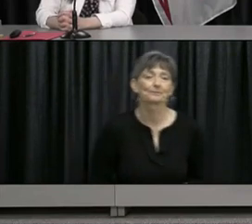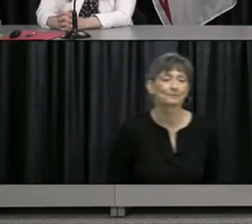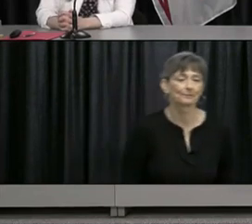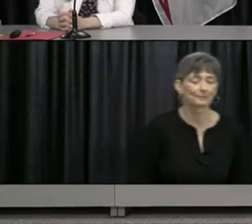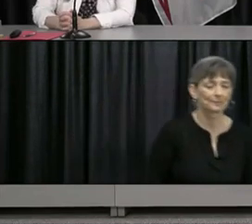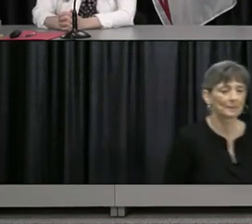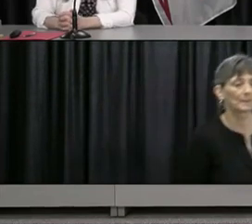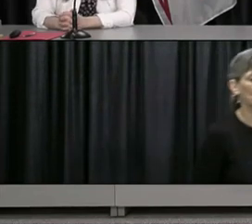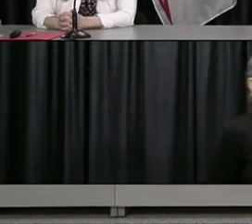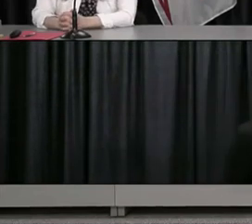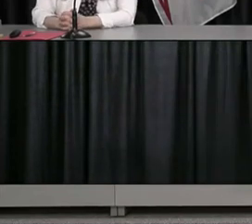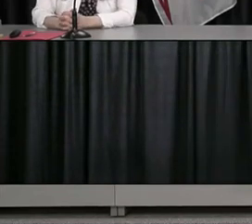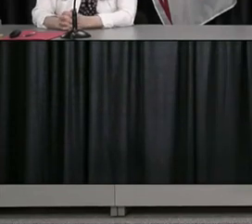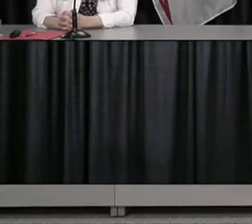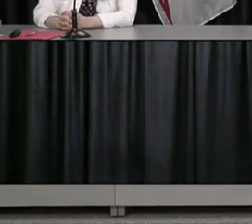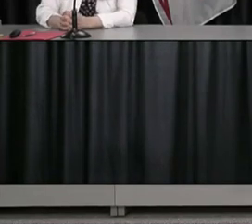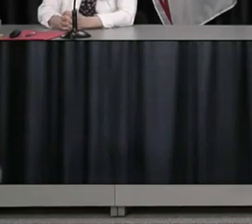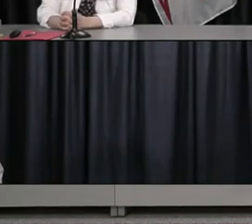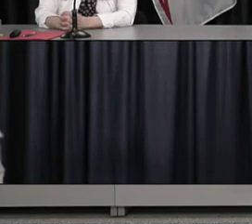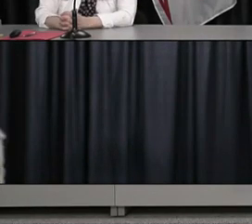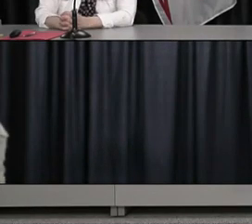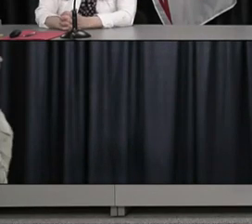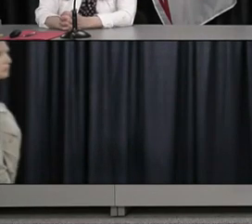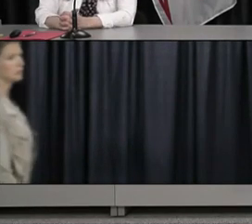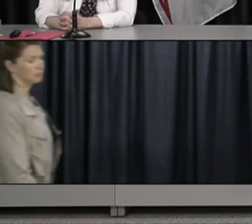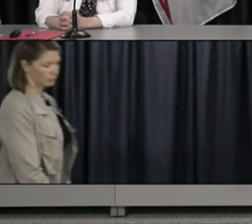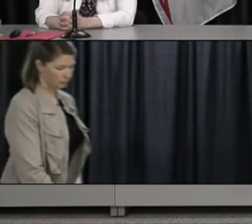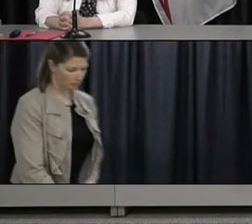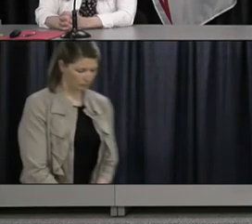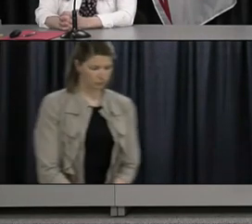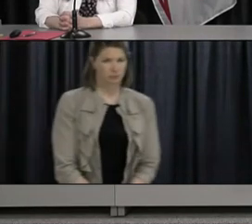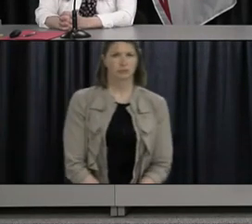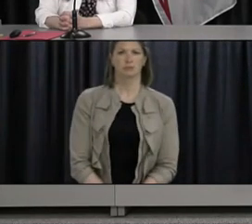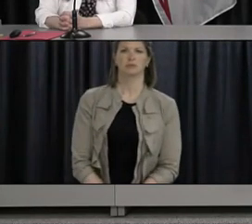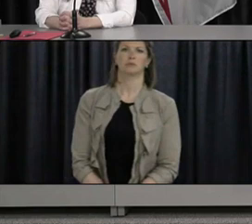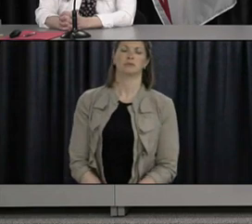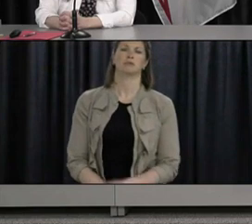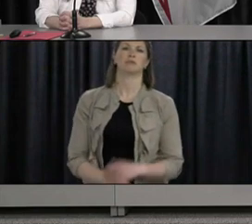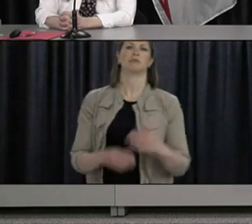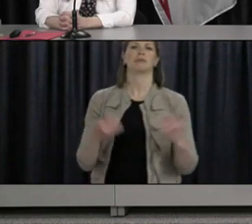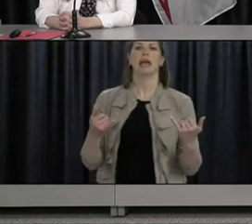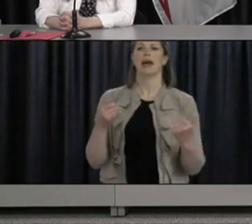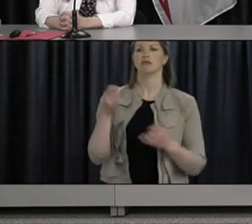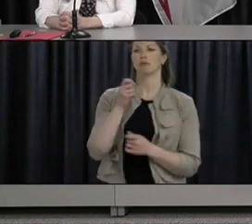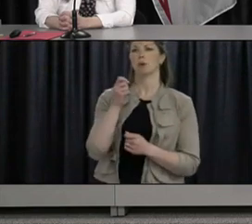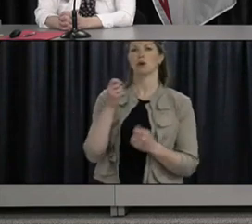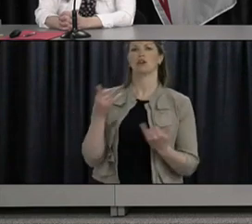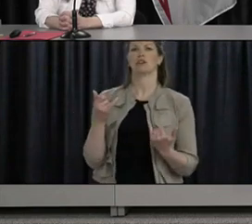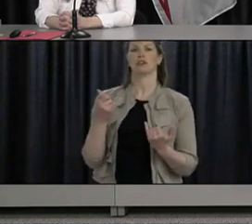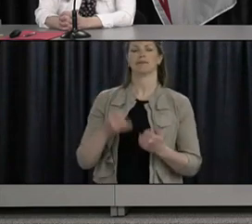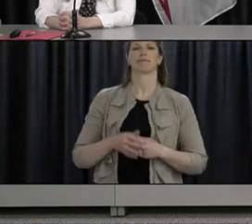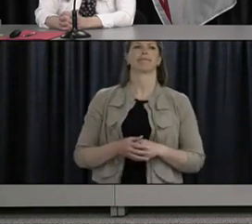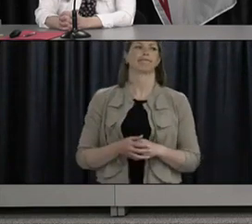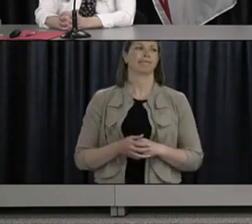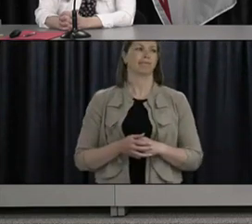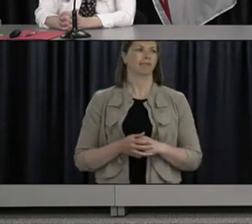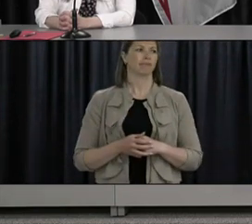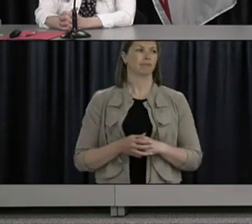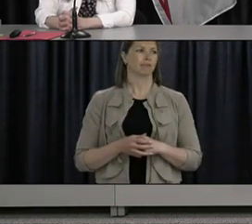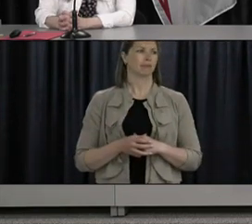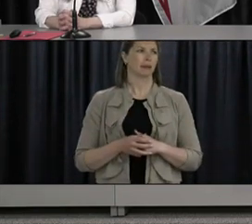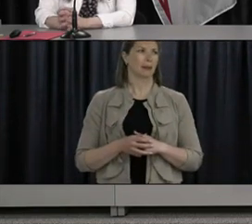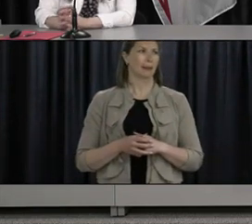And I will now turn it over to the media for the questions for today. Thank you, Premier. For the benefit of our speakers, we have five